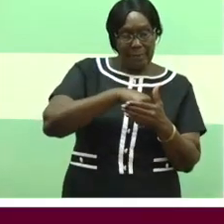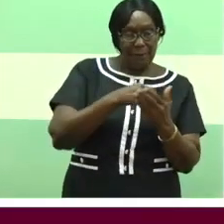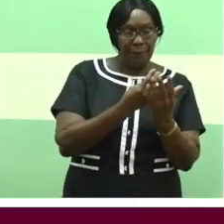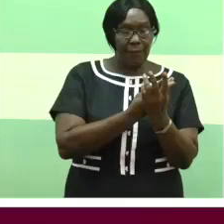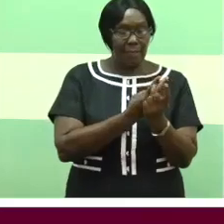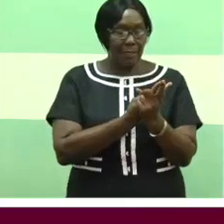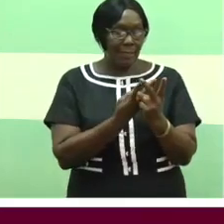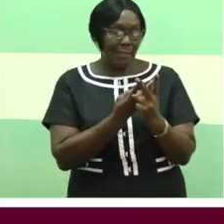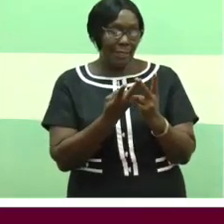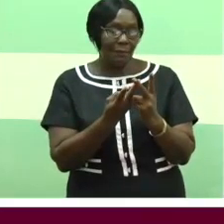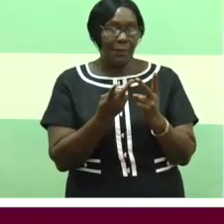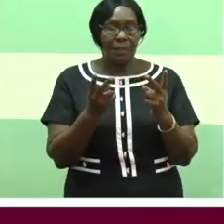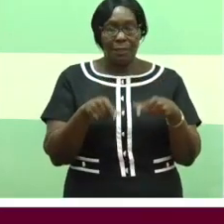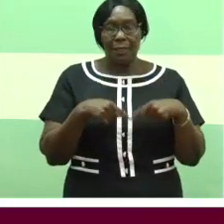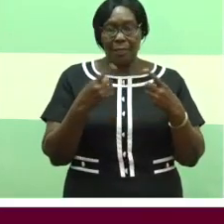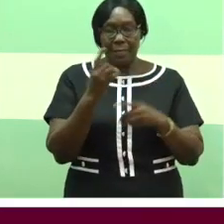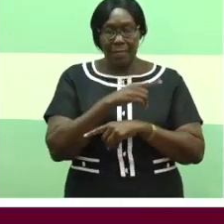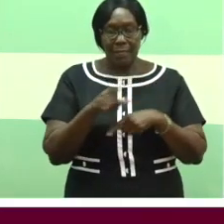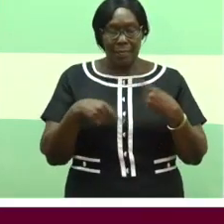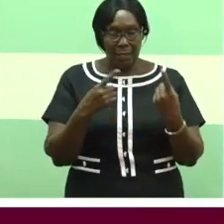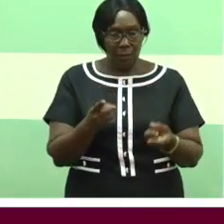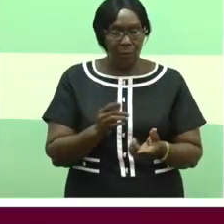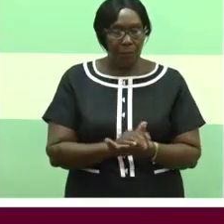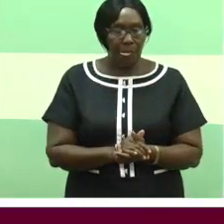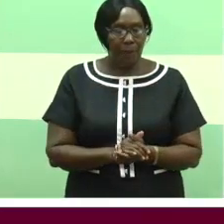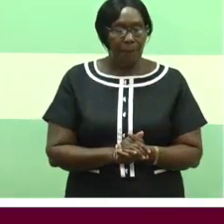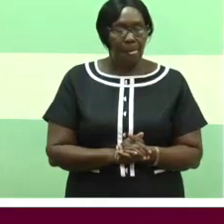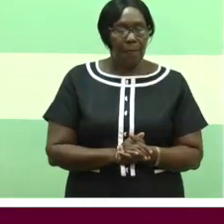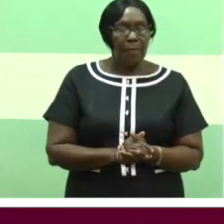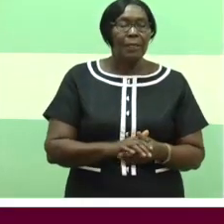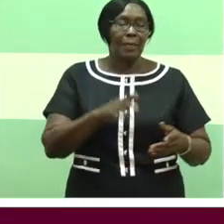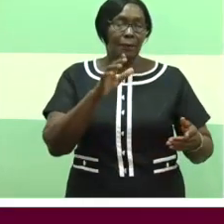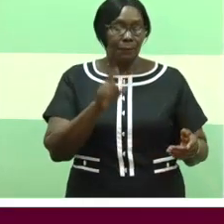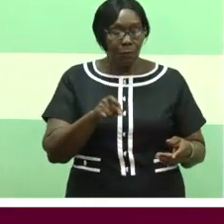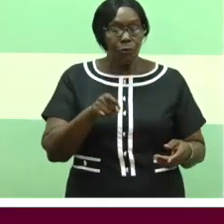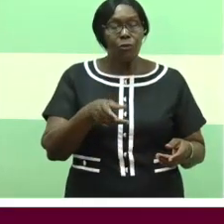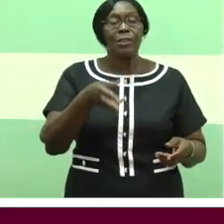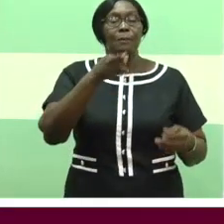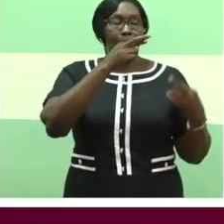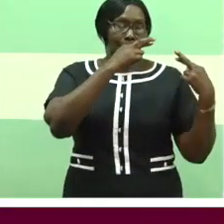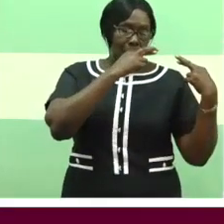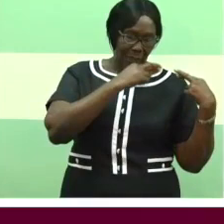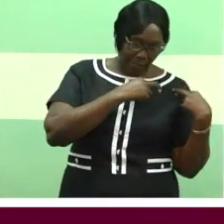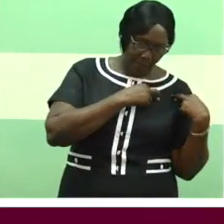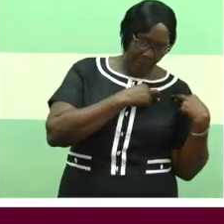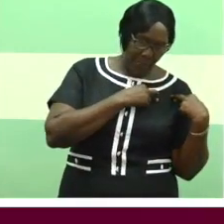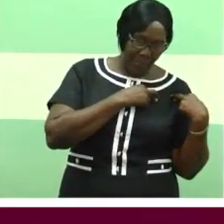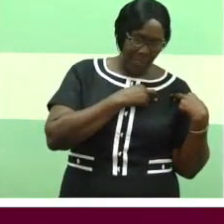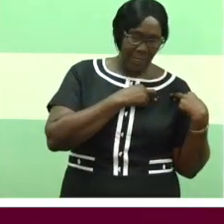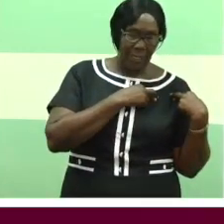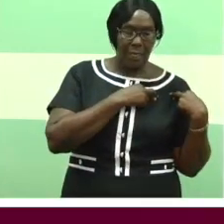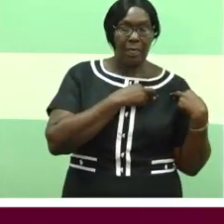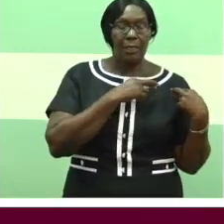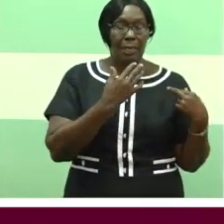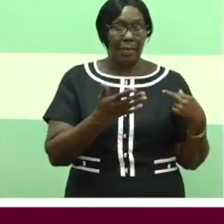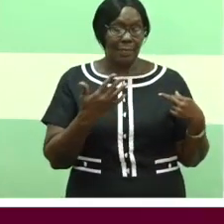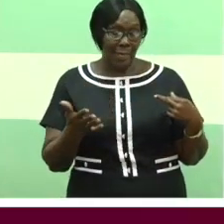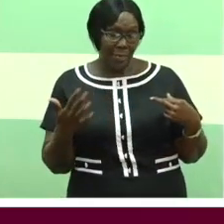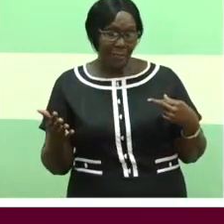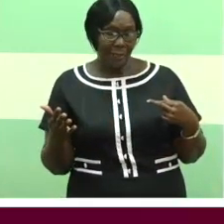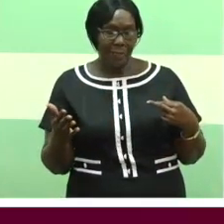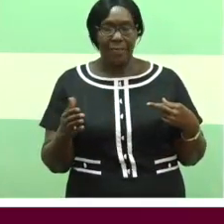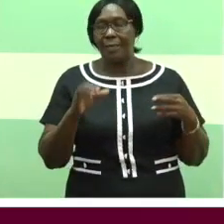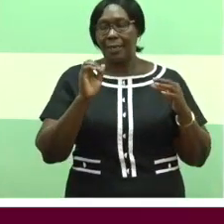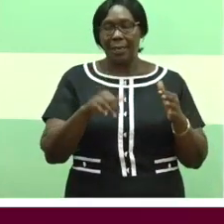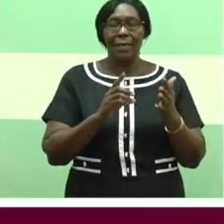to get the day going. Autonomy, self-governance, responsibility, all these are character traits